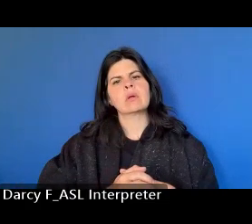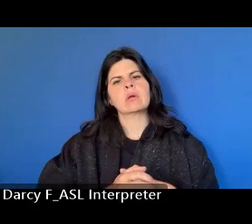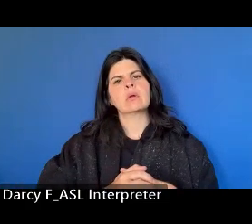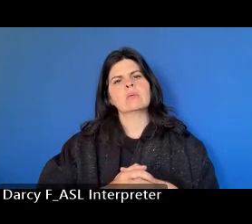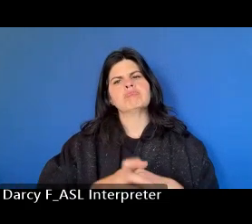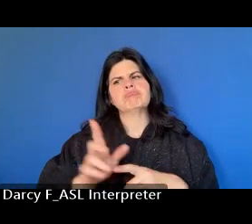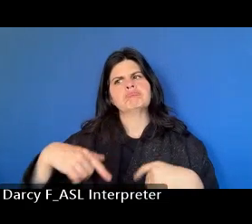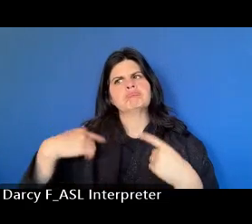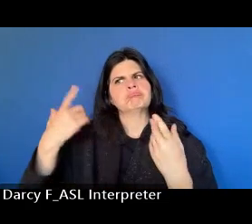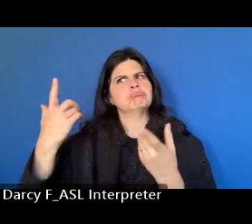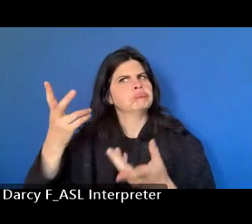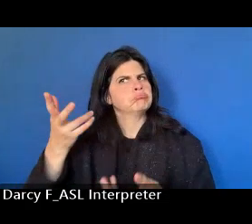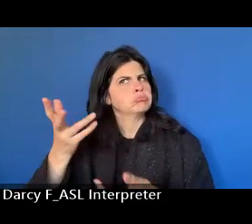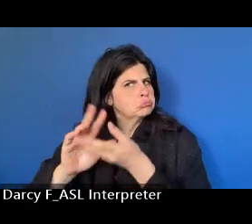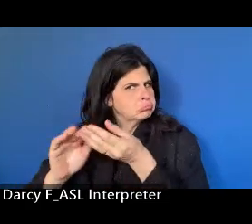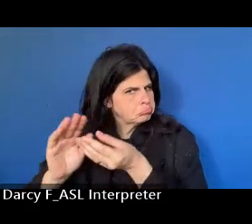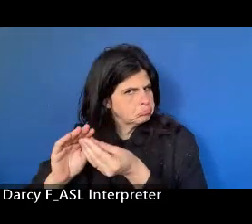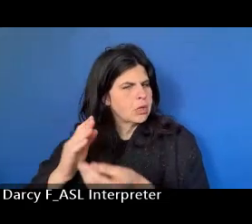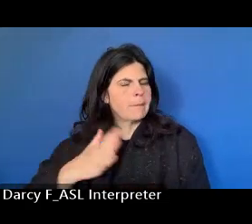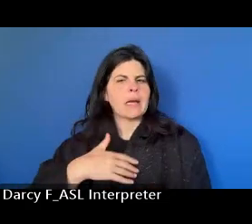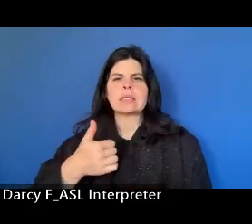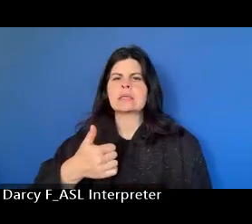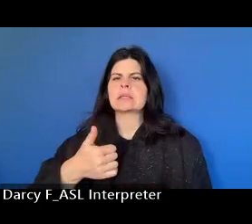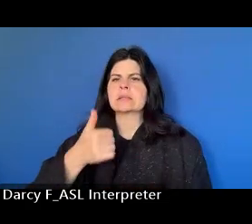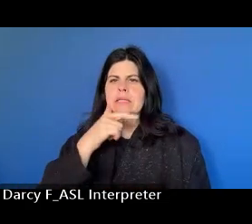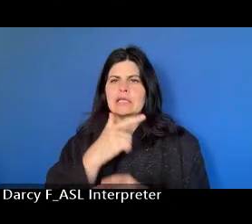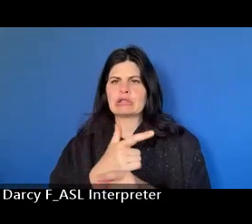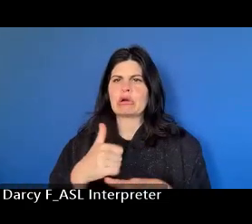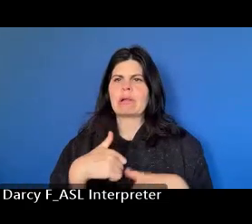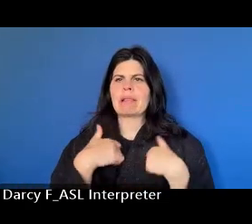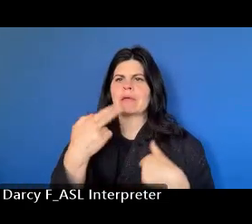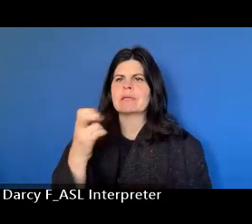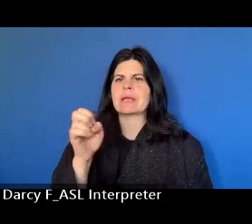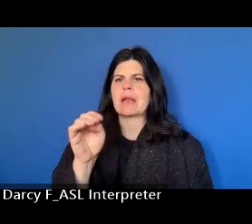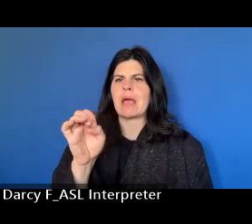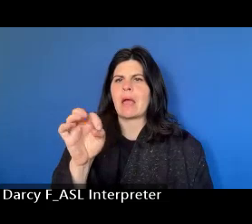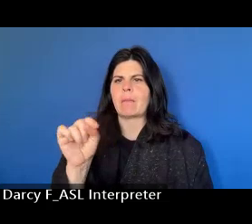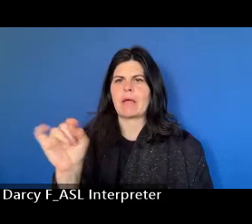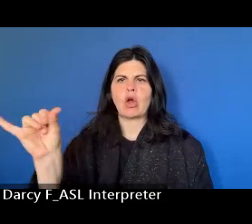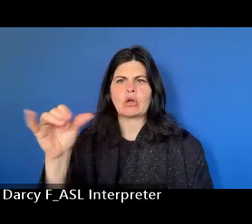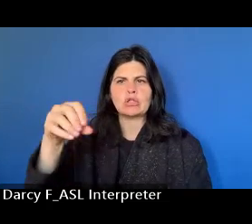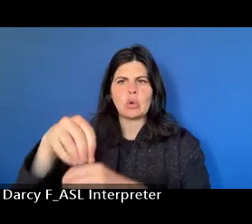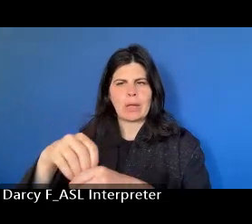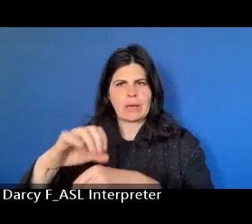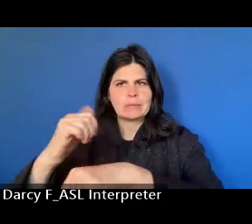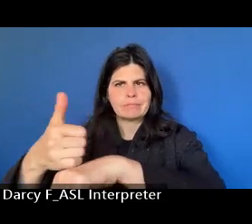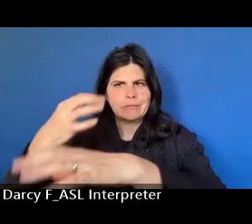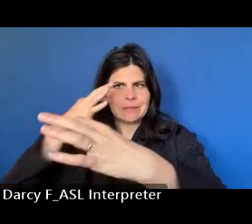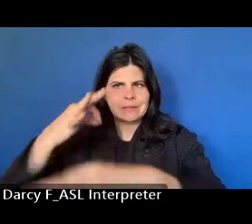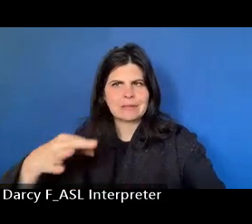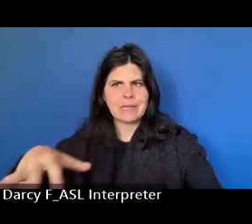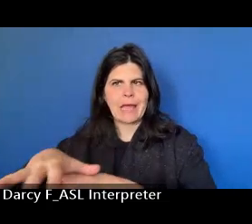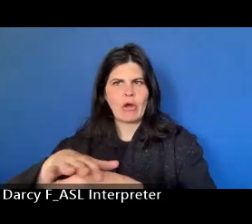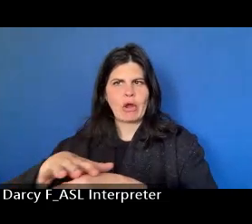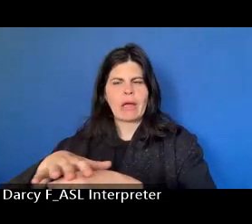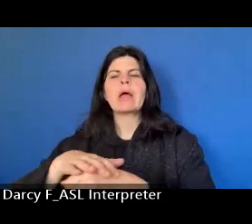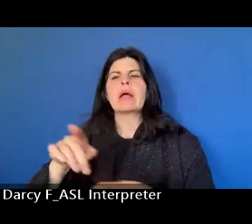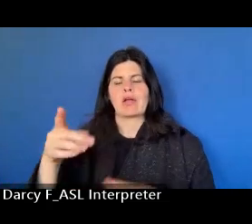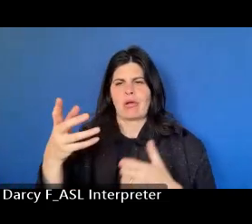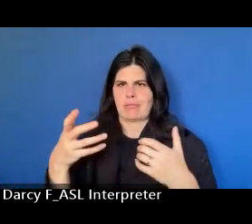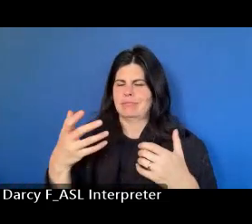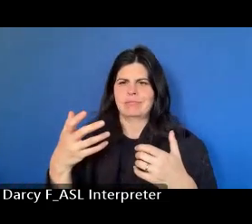Anecdotally, my sister lives in Hemet. She's also in a designated area. They have outages all the time. There